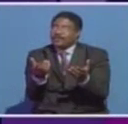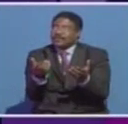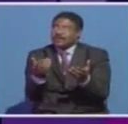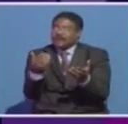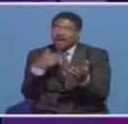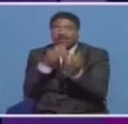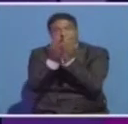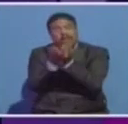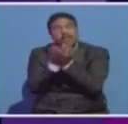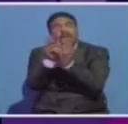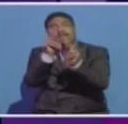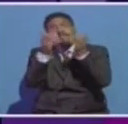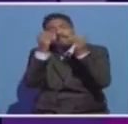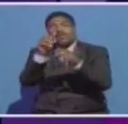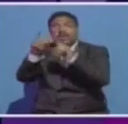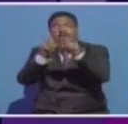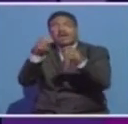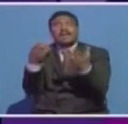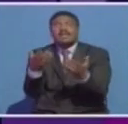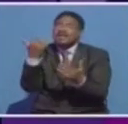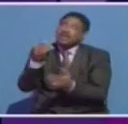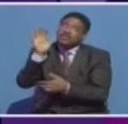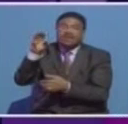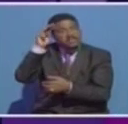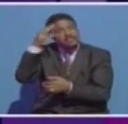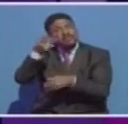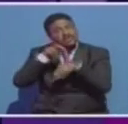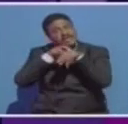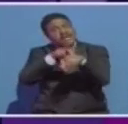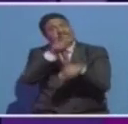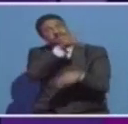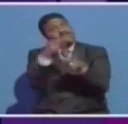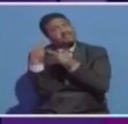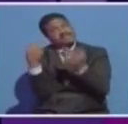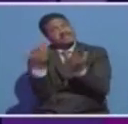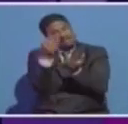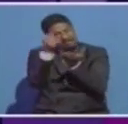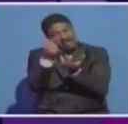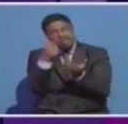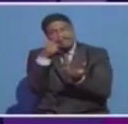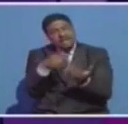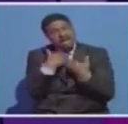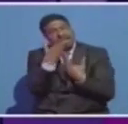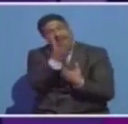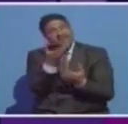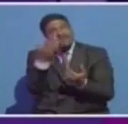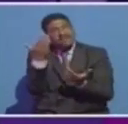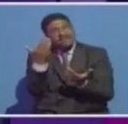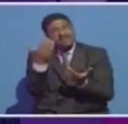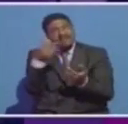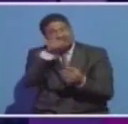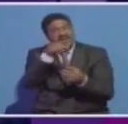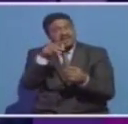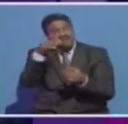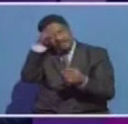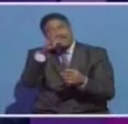request for boats. Yes, we do. Where is the Ministry of Transport? Isn't that supposed to be budgeted for, and then the line ministry and